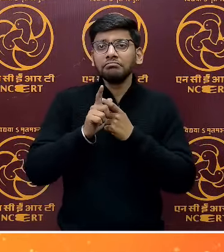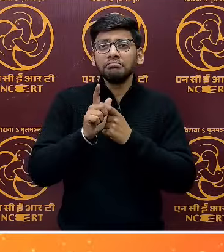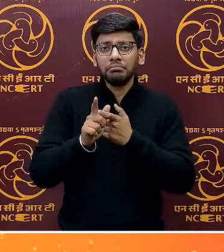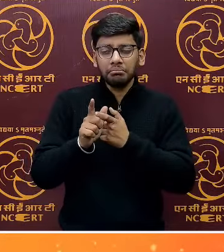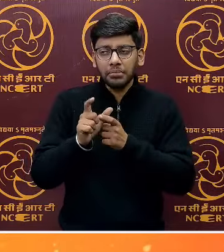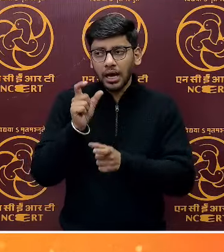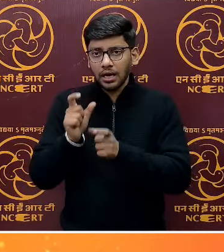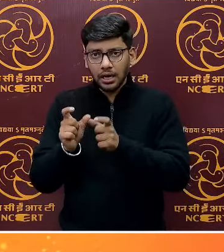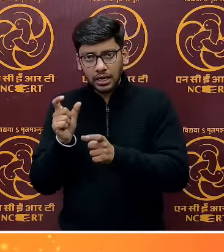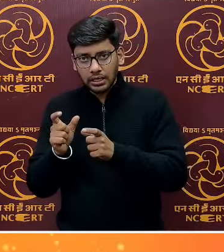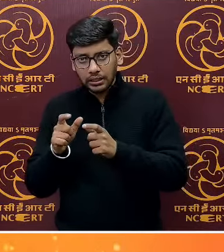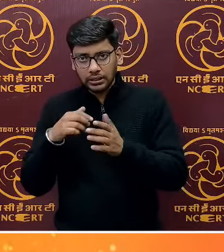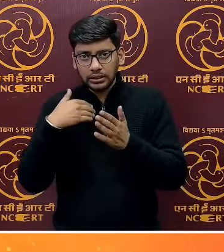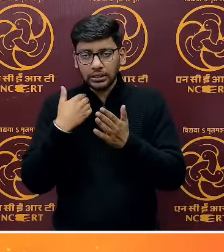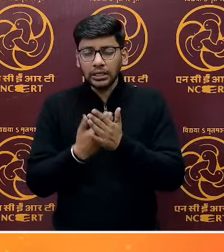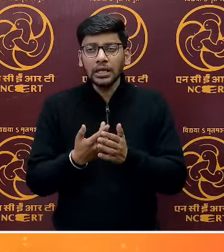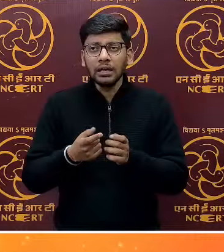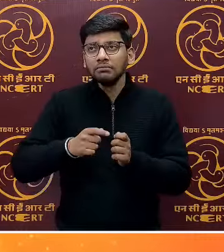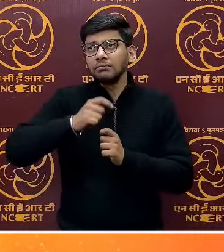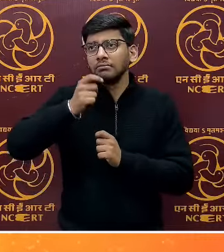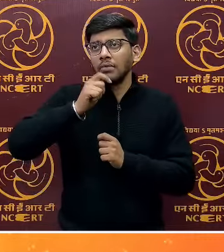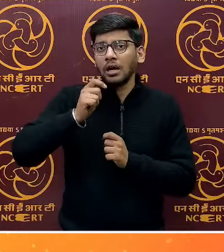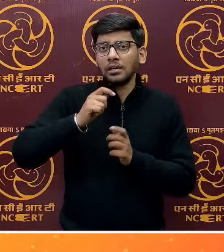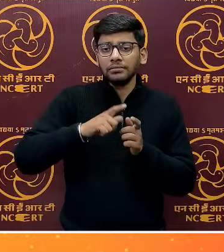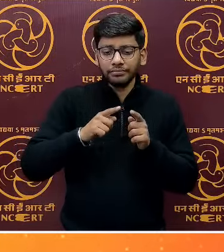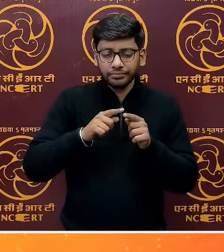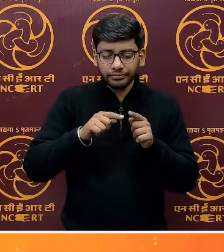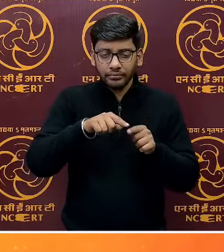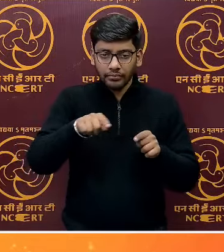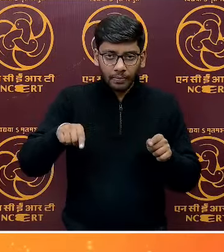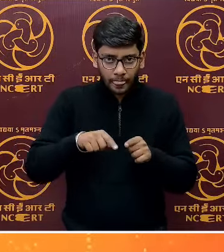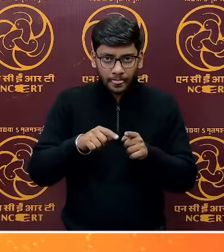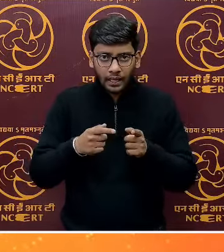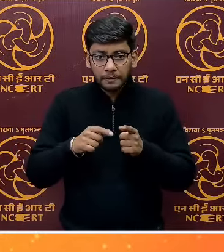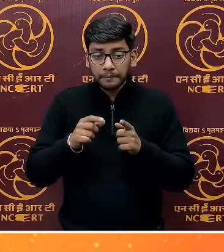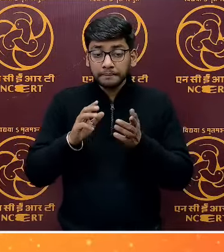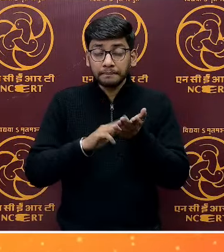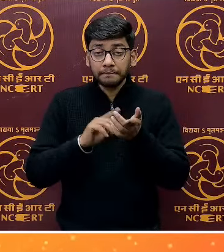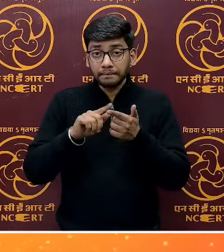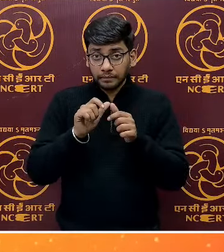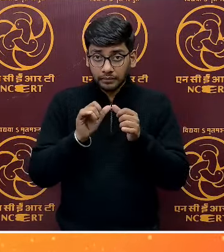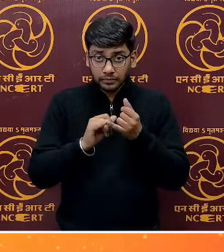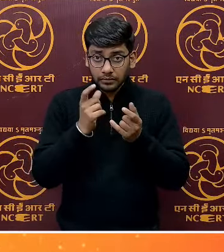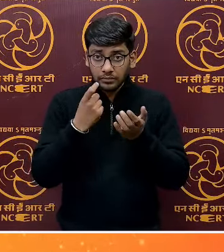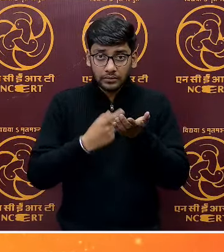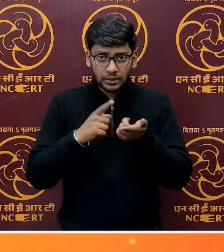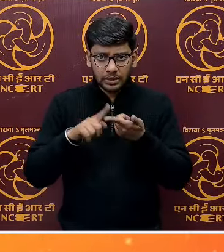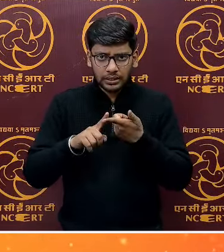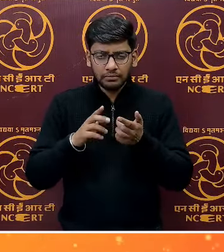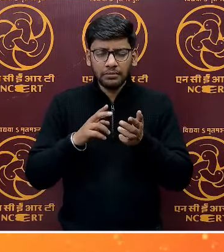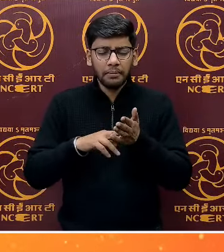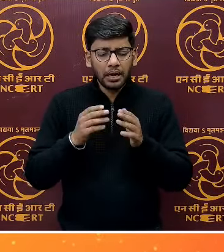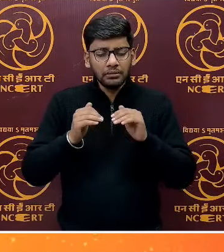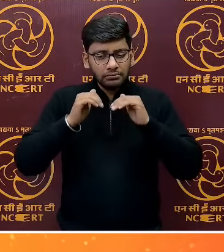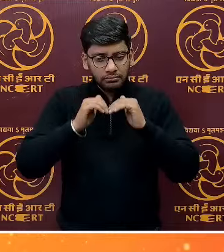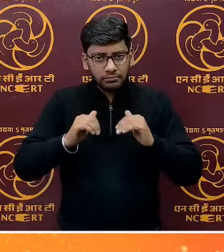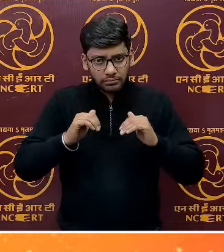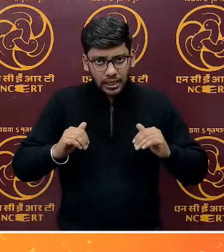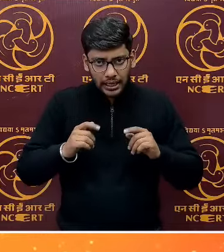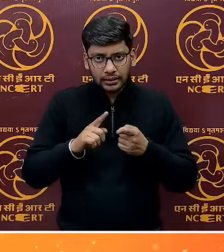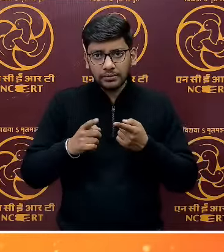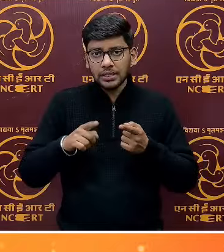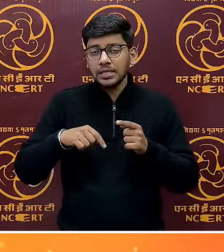And so they flew the kite, and then they measured the length of the string and dug a tunnel accordingly.